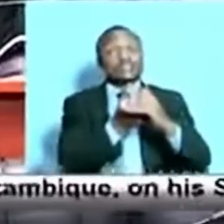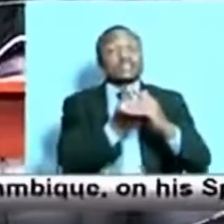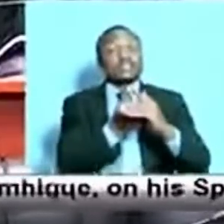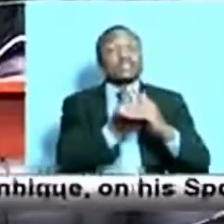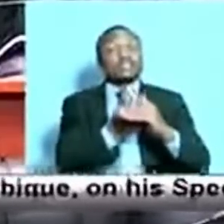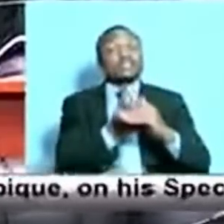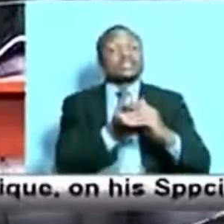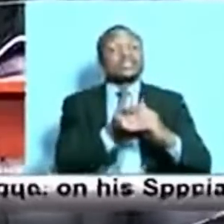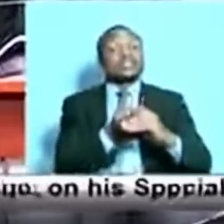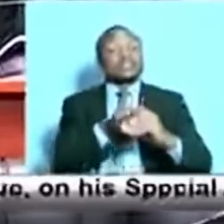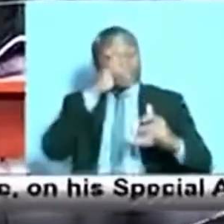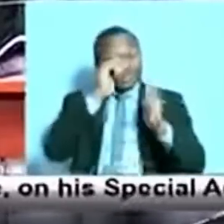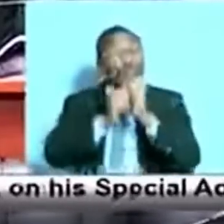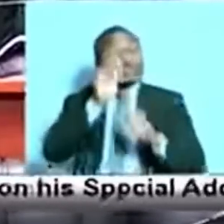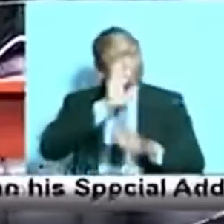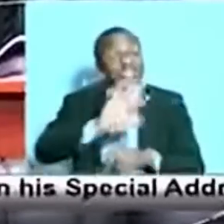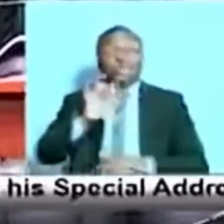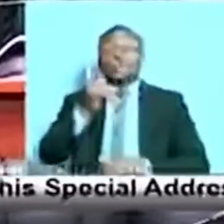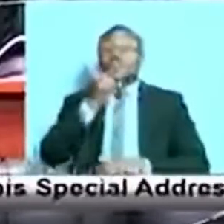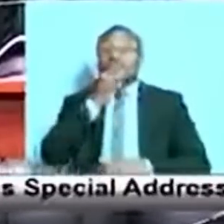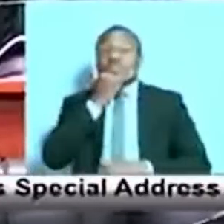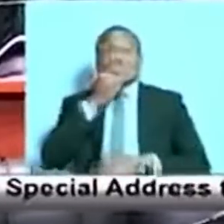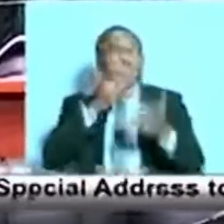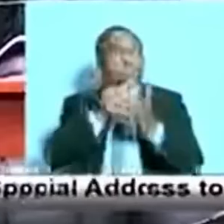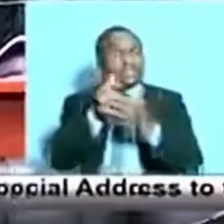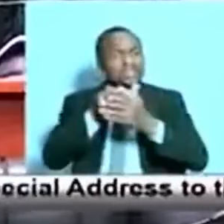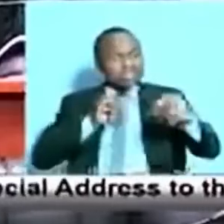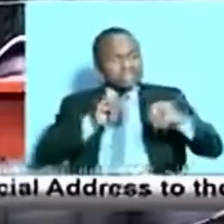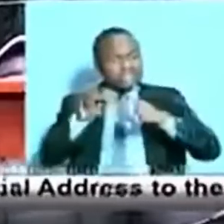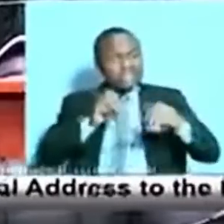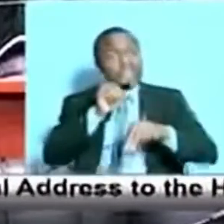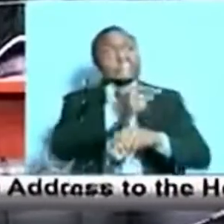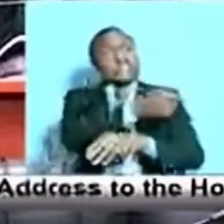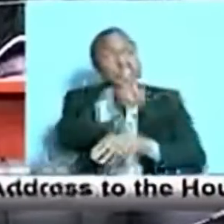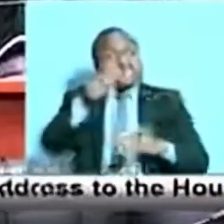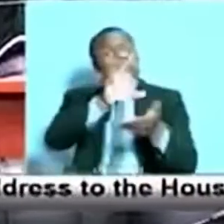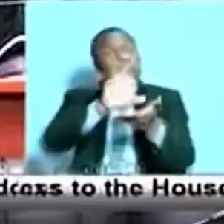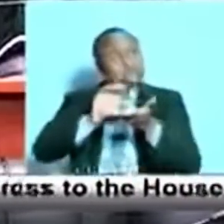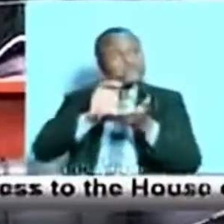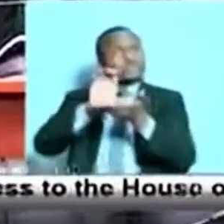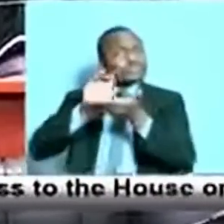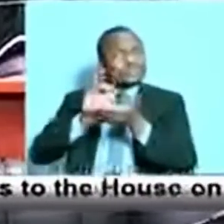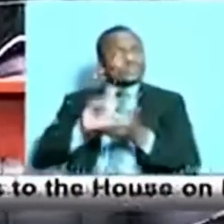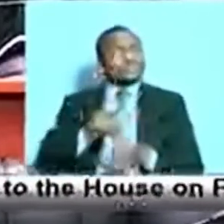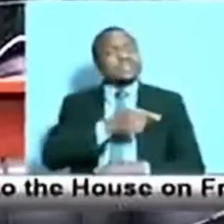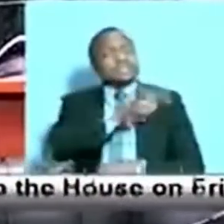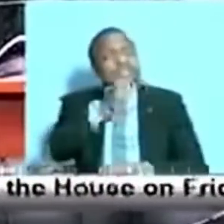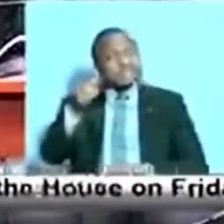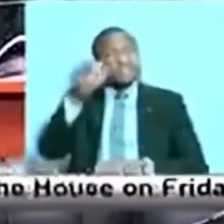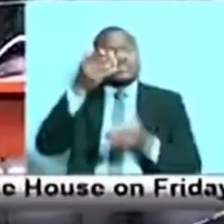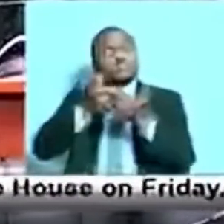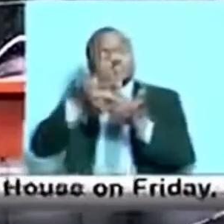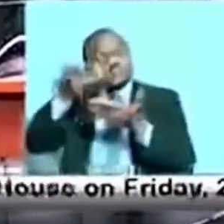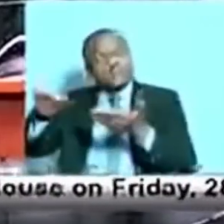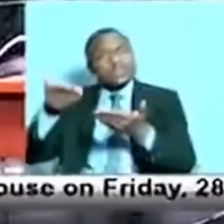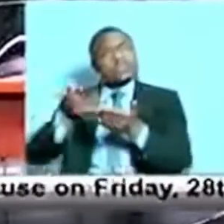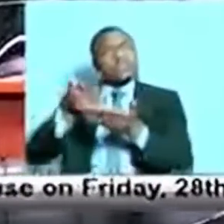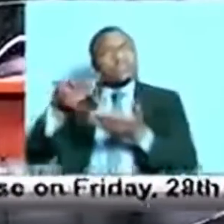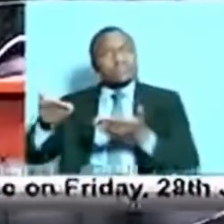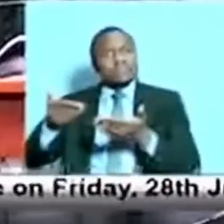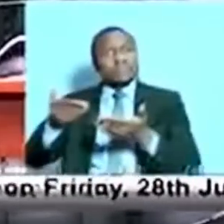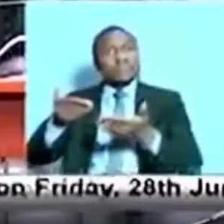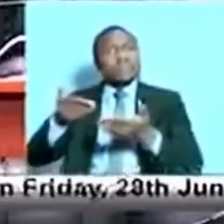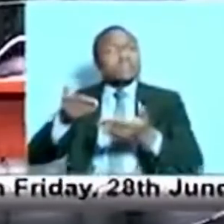misconduct, where they were borrowing, where they were buying